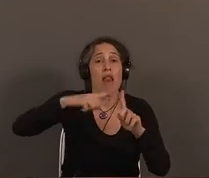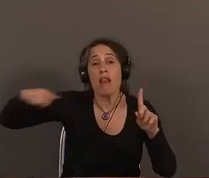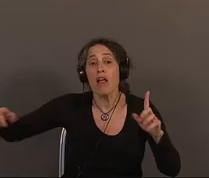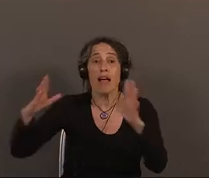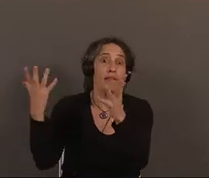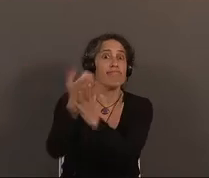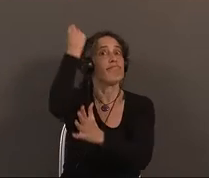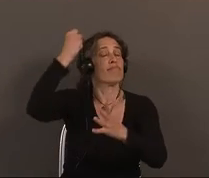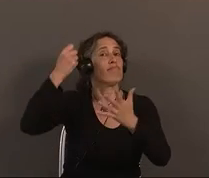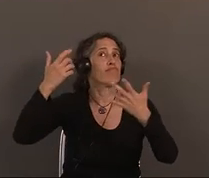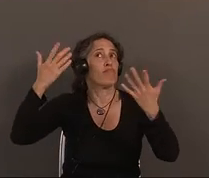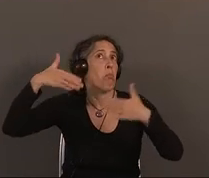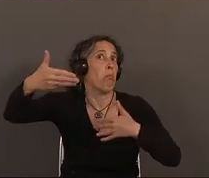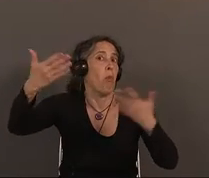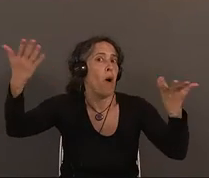Viola.